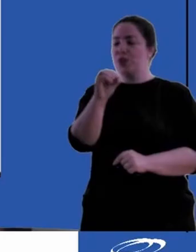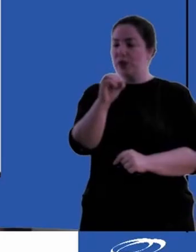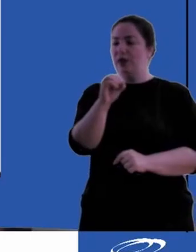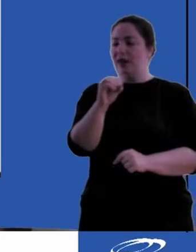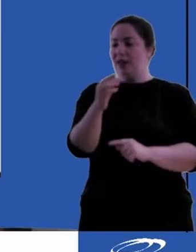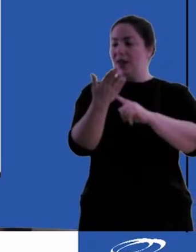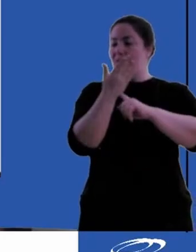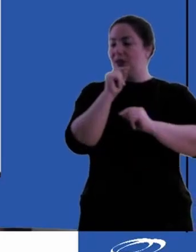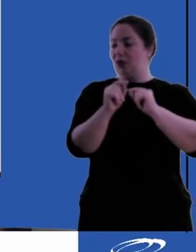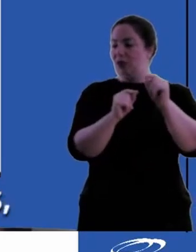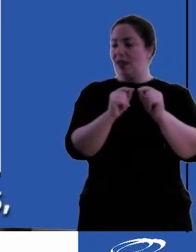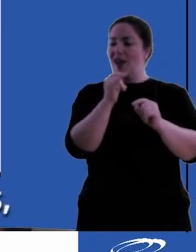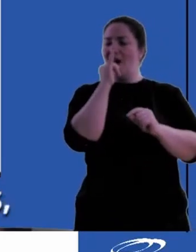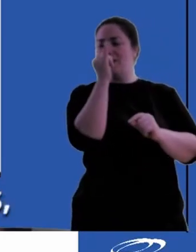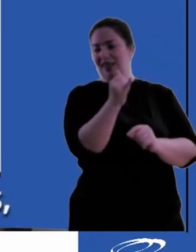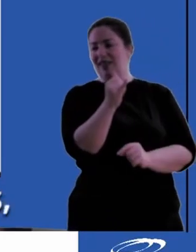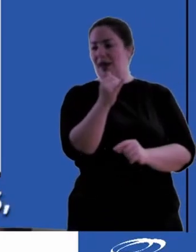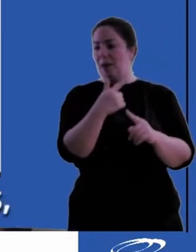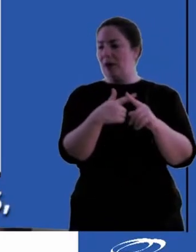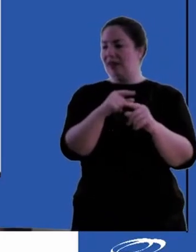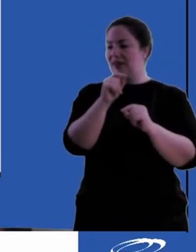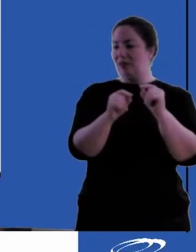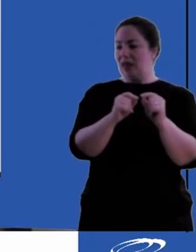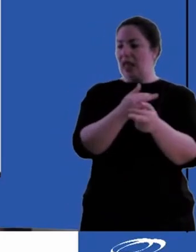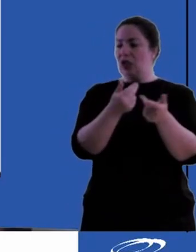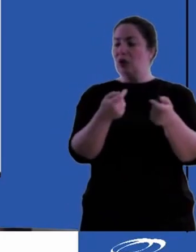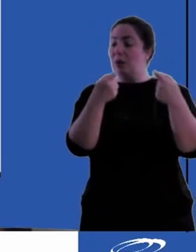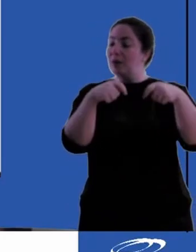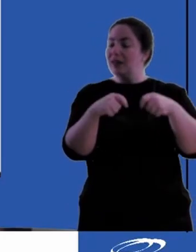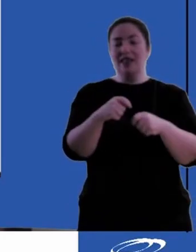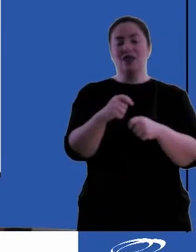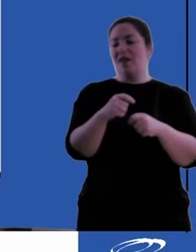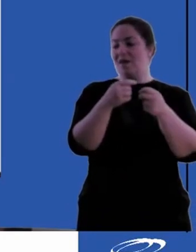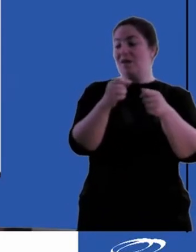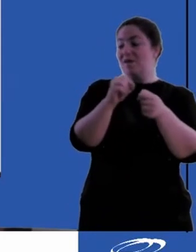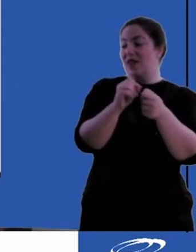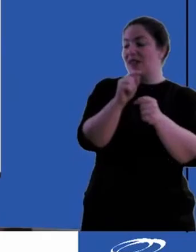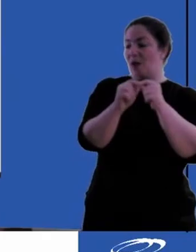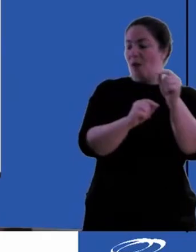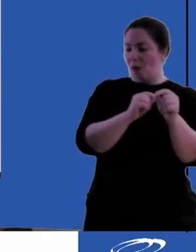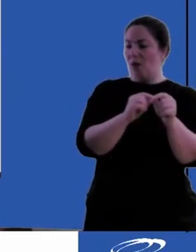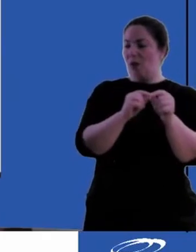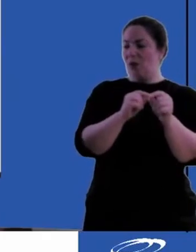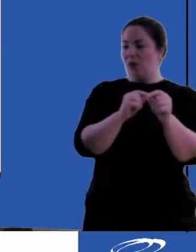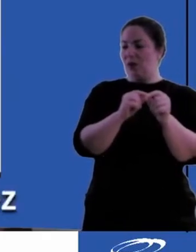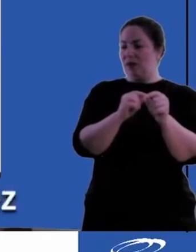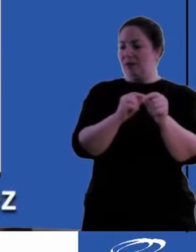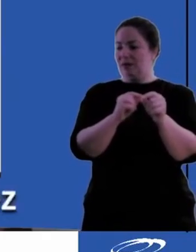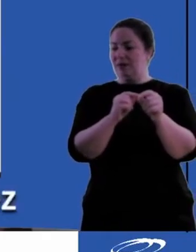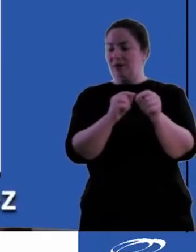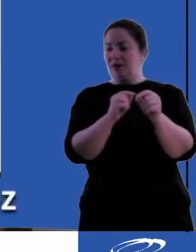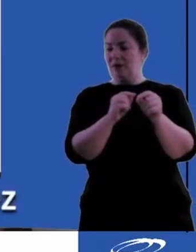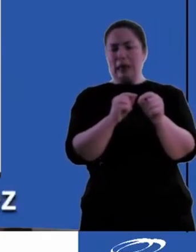well, you don't need to do that because they shouldn't be done. We already know that answer. And he said, I really want to do the study and see what I find.